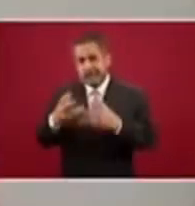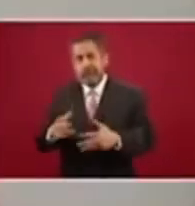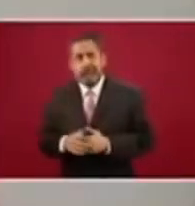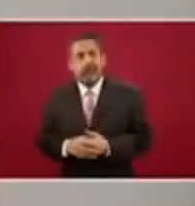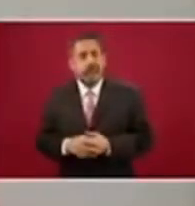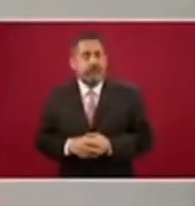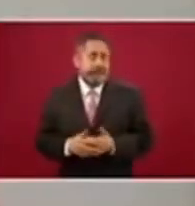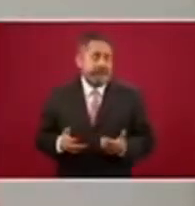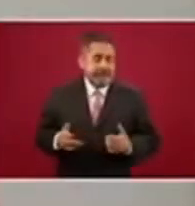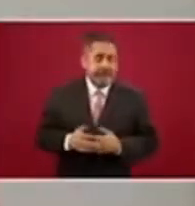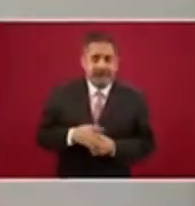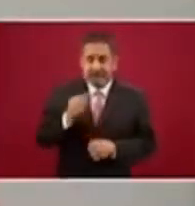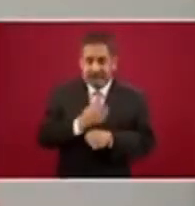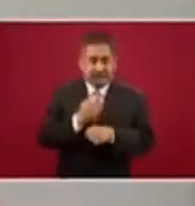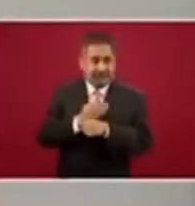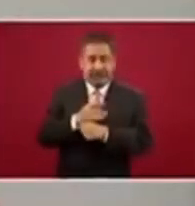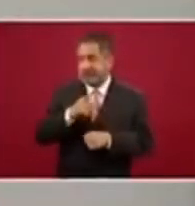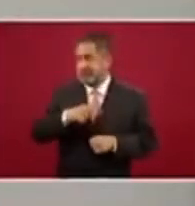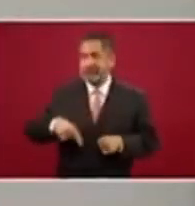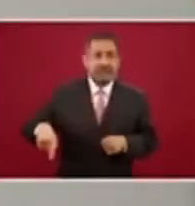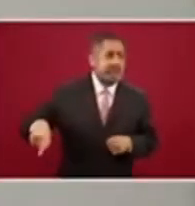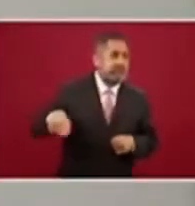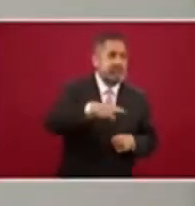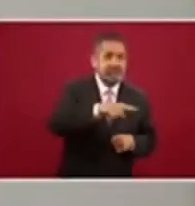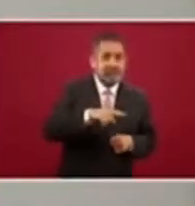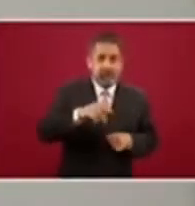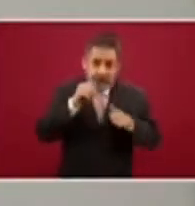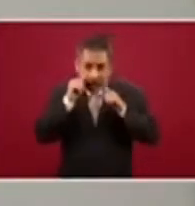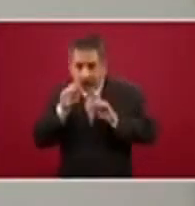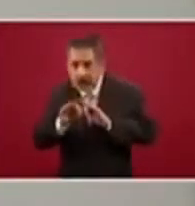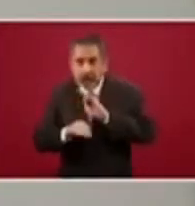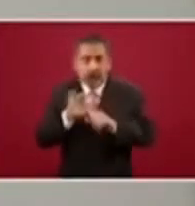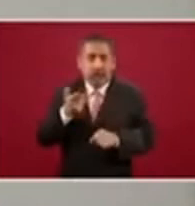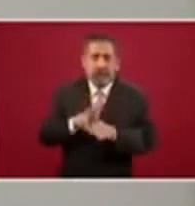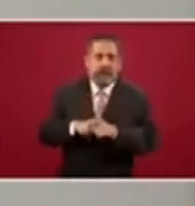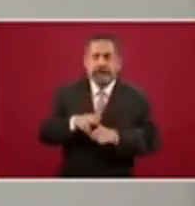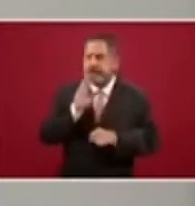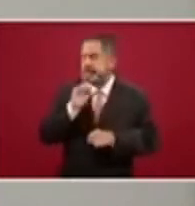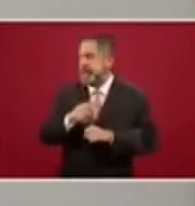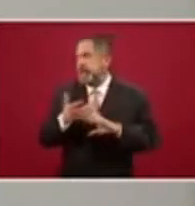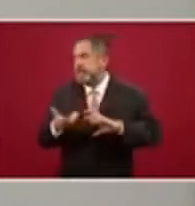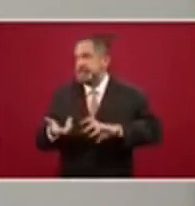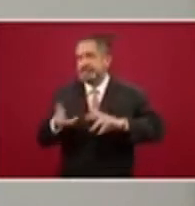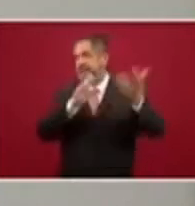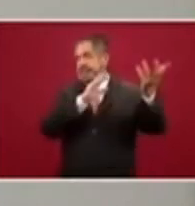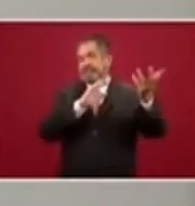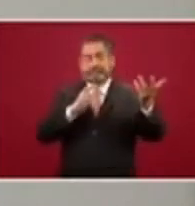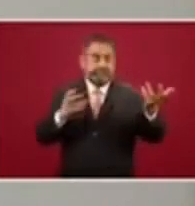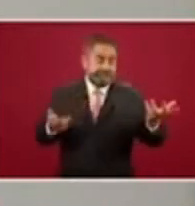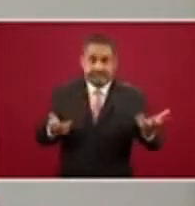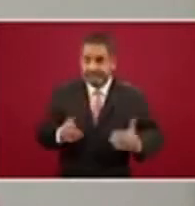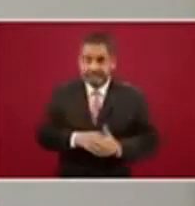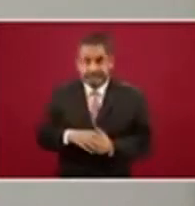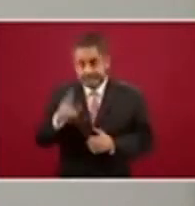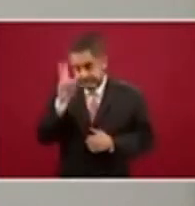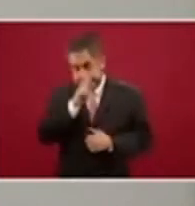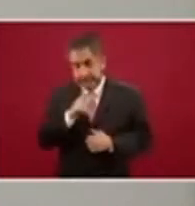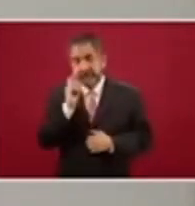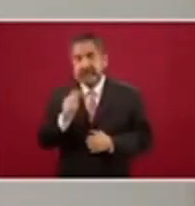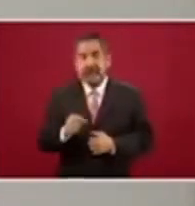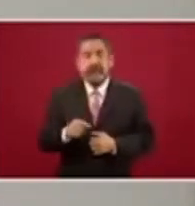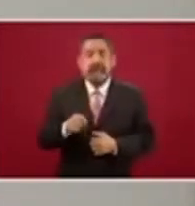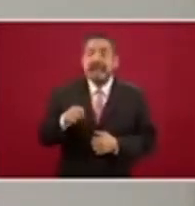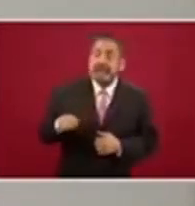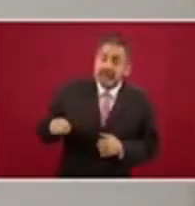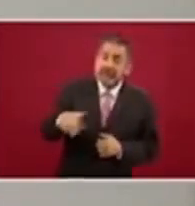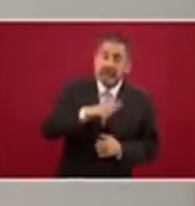2011. He served as Minister of Foreign Affairs from 1991 to 1993. Academic